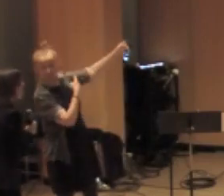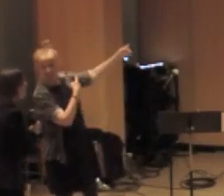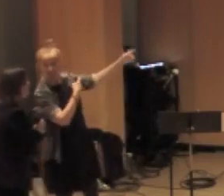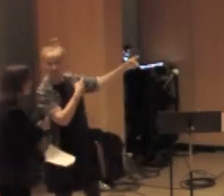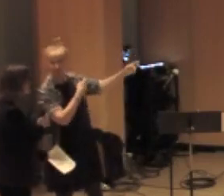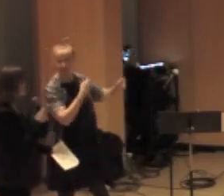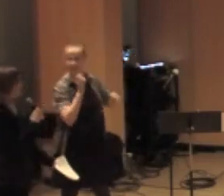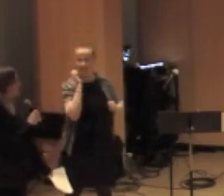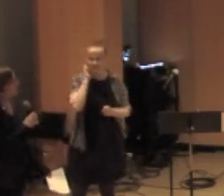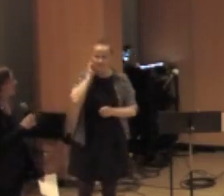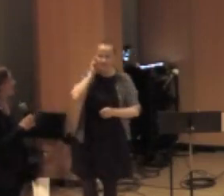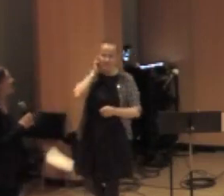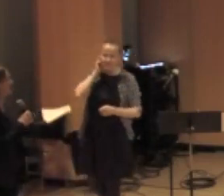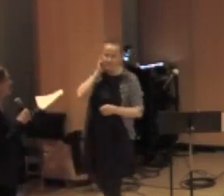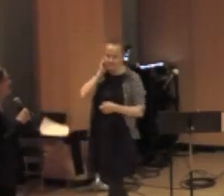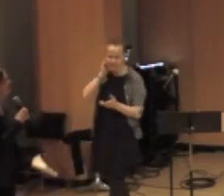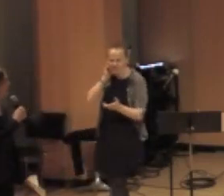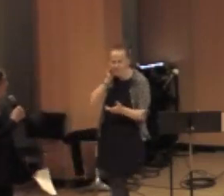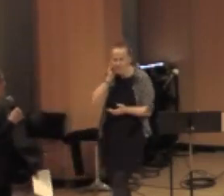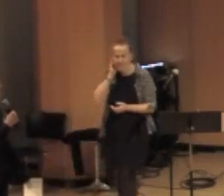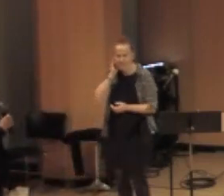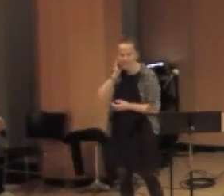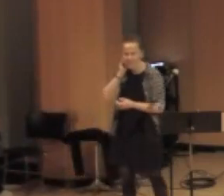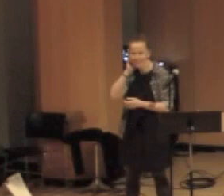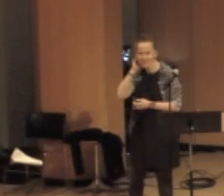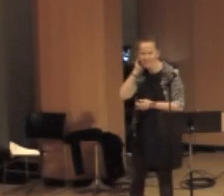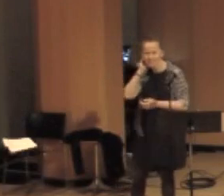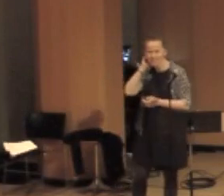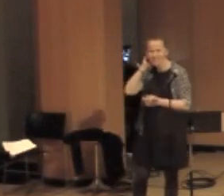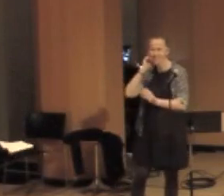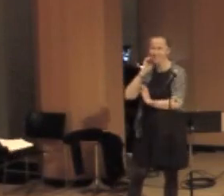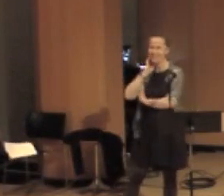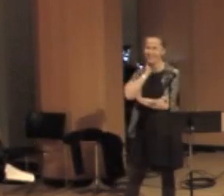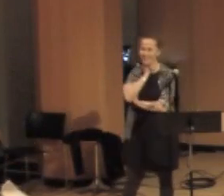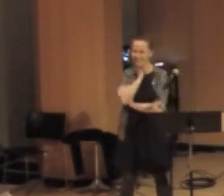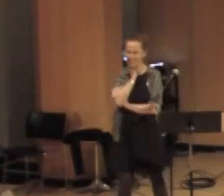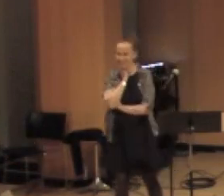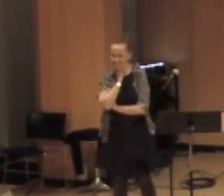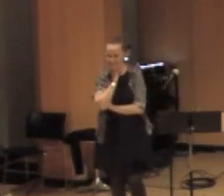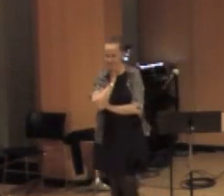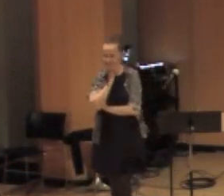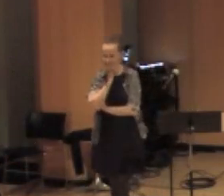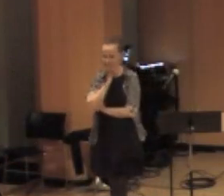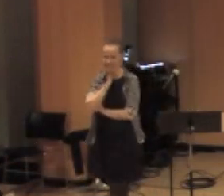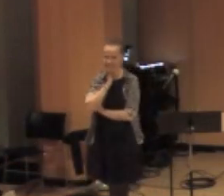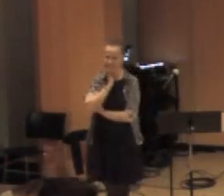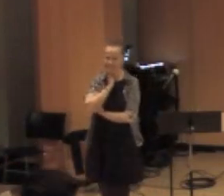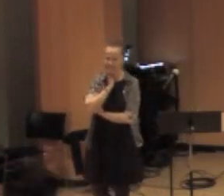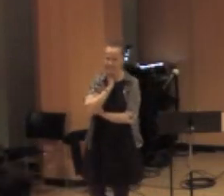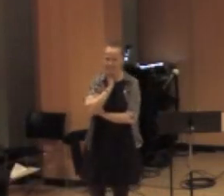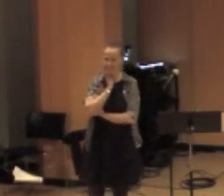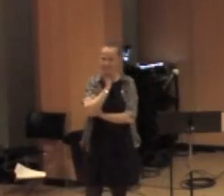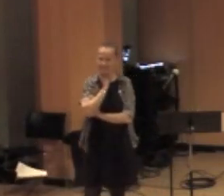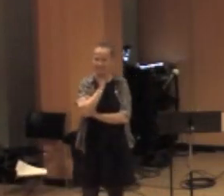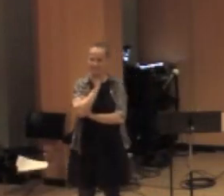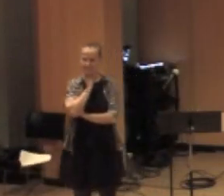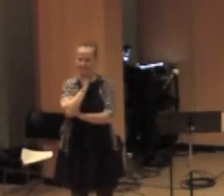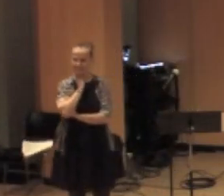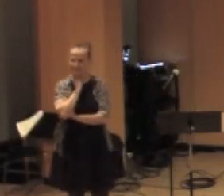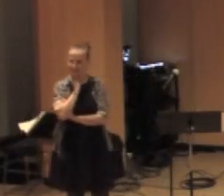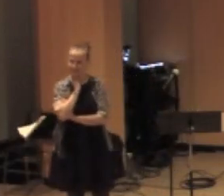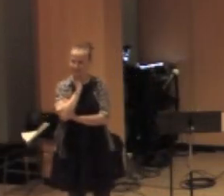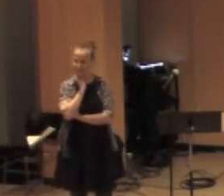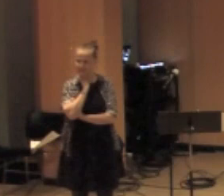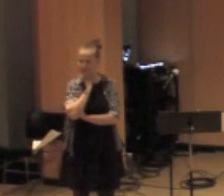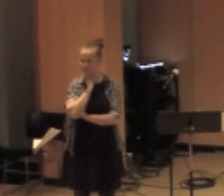something about yes sure yes I'm going to say that so part of our our visual experiment for this one